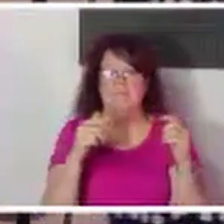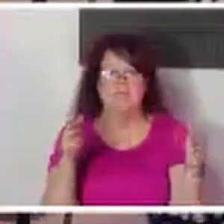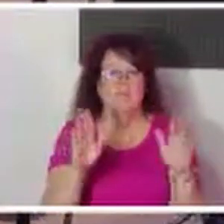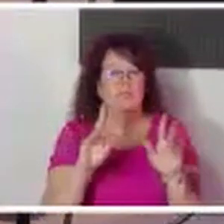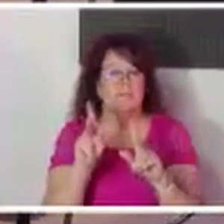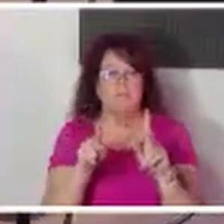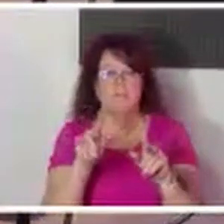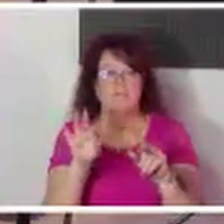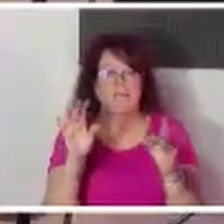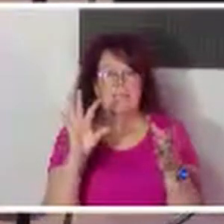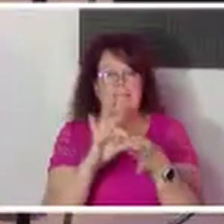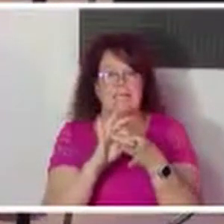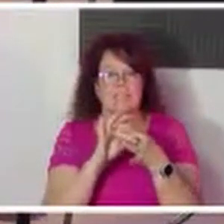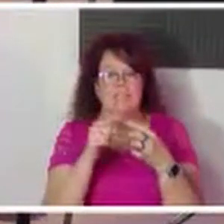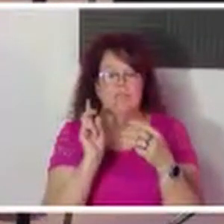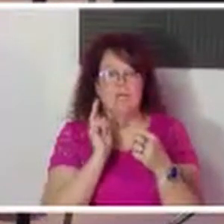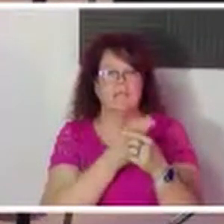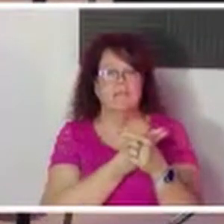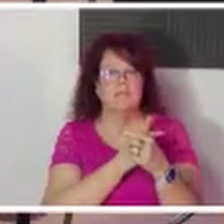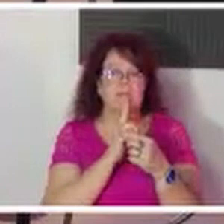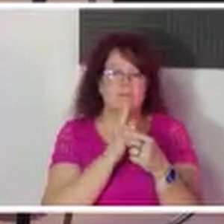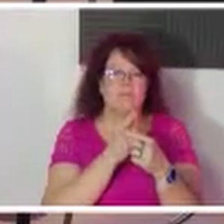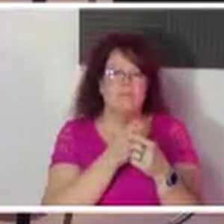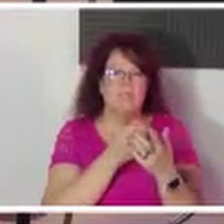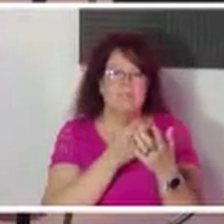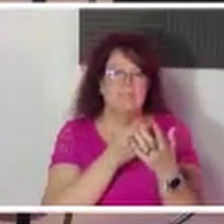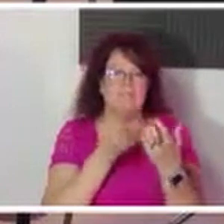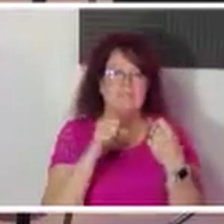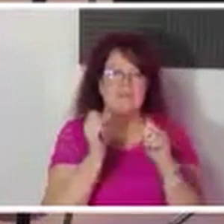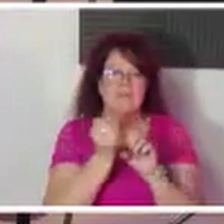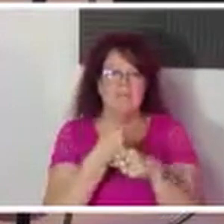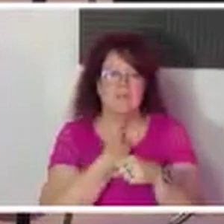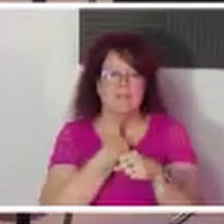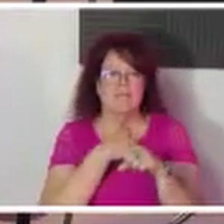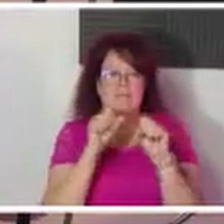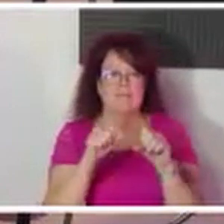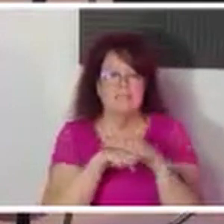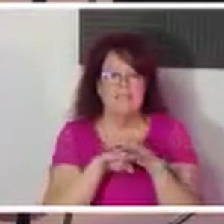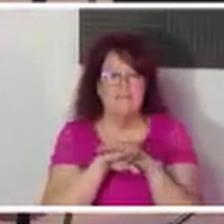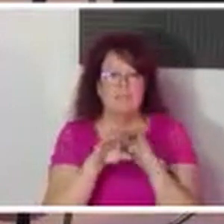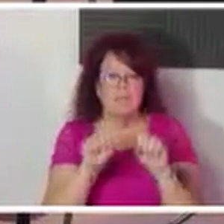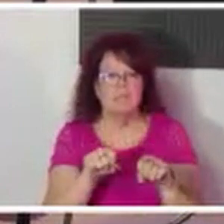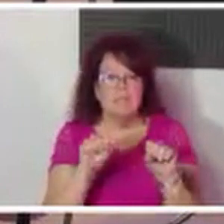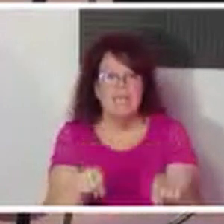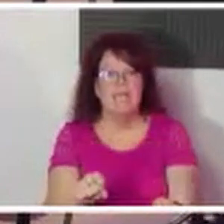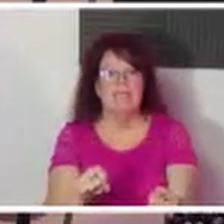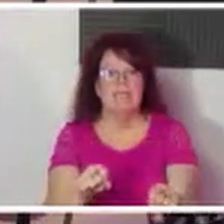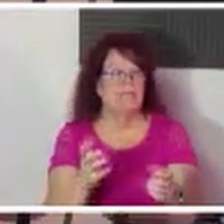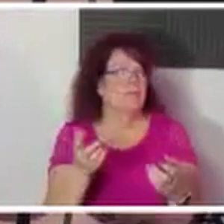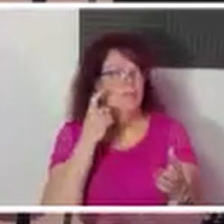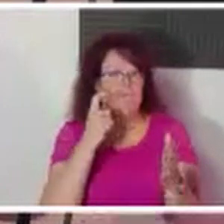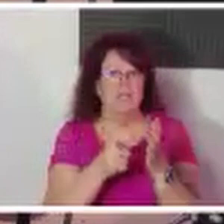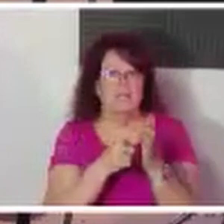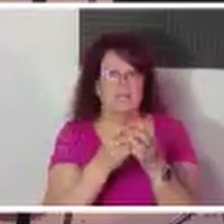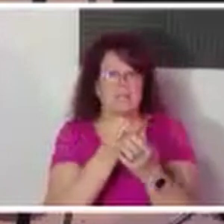find connection points to us, which really comes down to trying to make ourselves as accessible as possible, because we recognize the